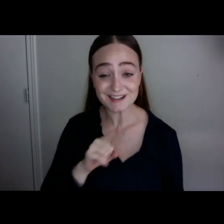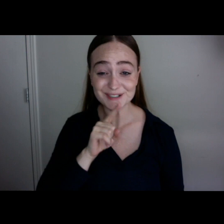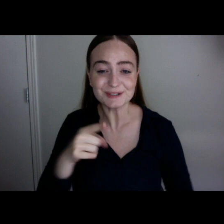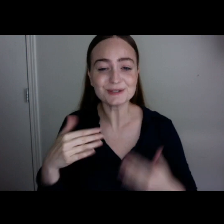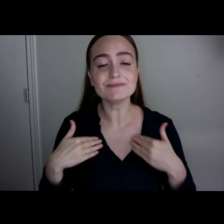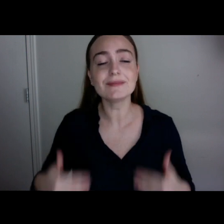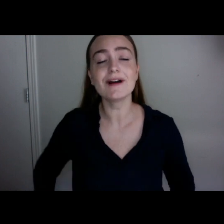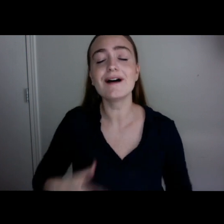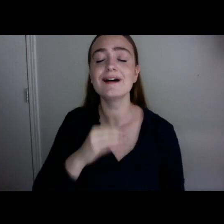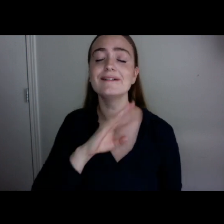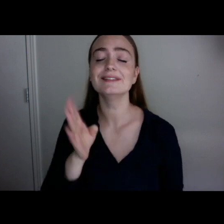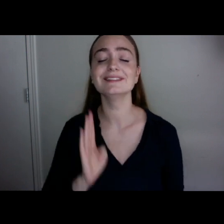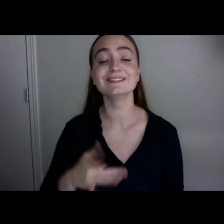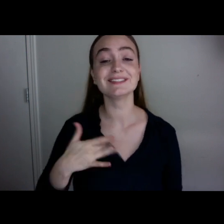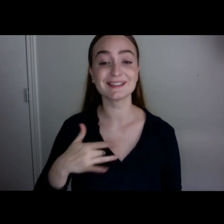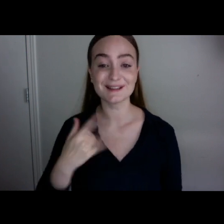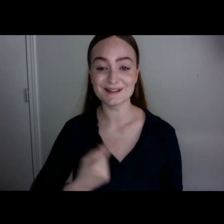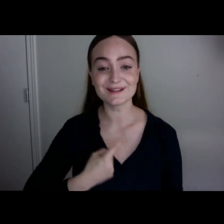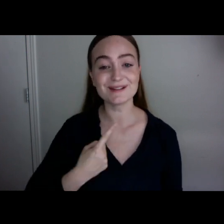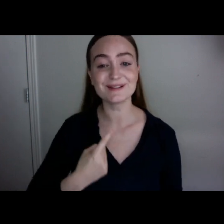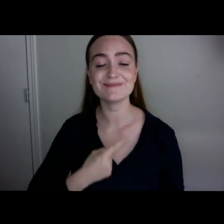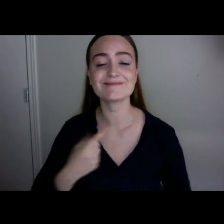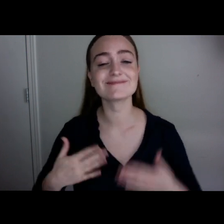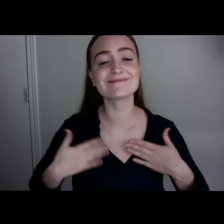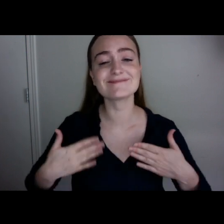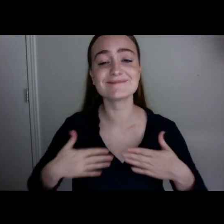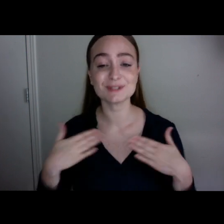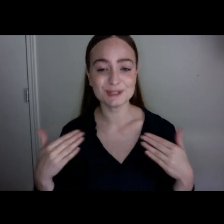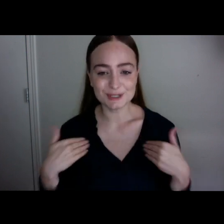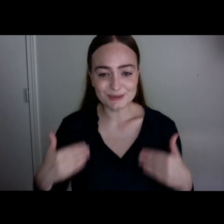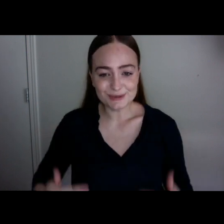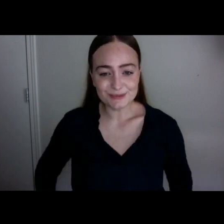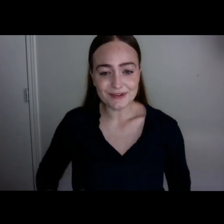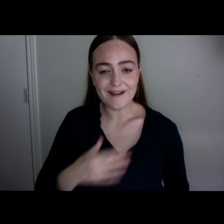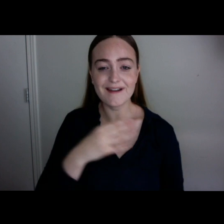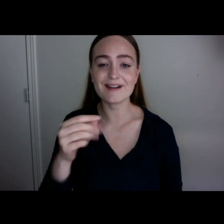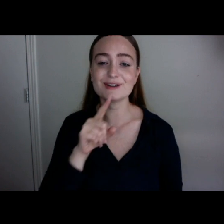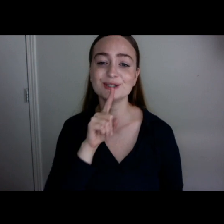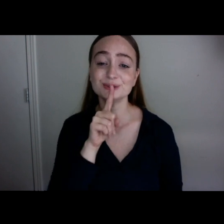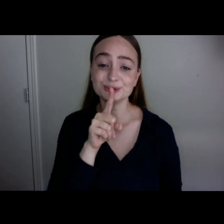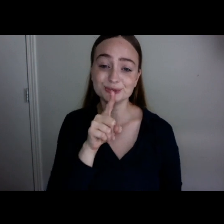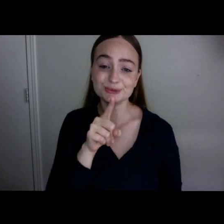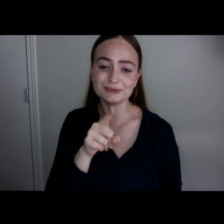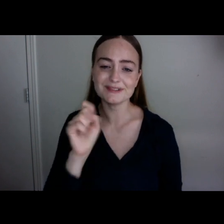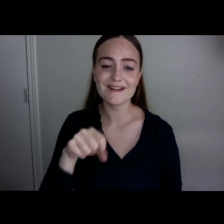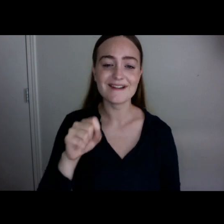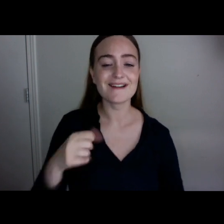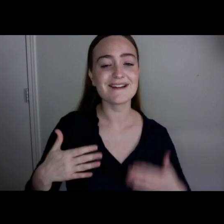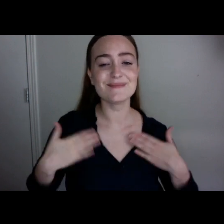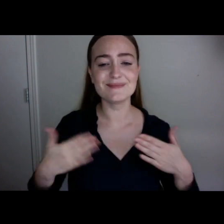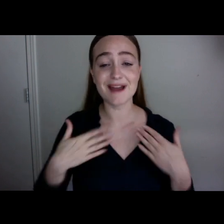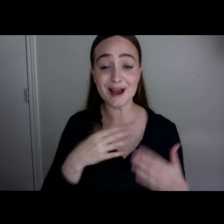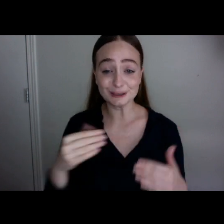real. Yeah, happy and human and real. Na na na na na na na